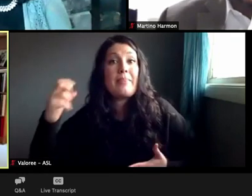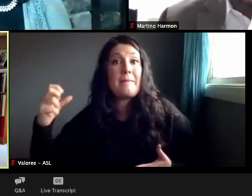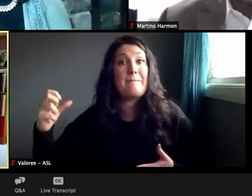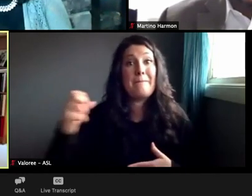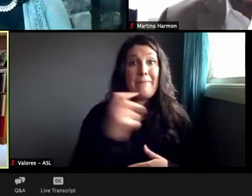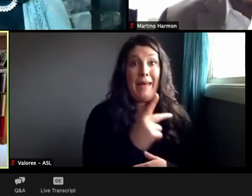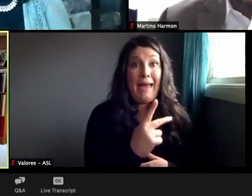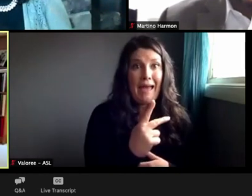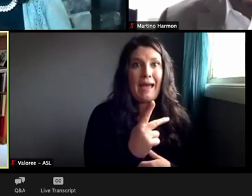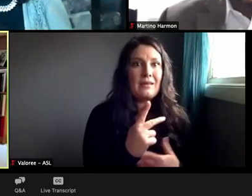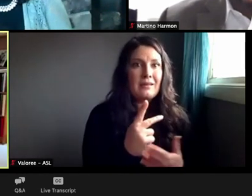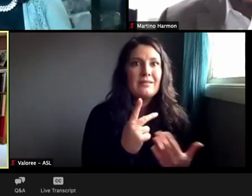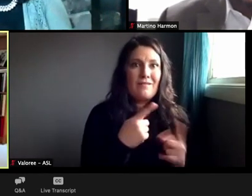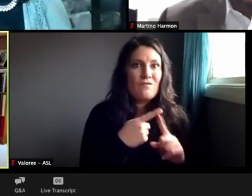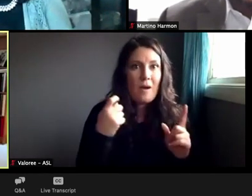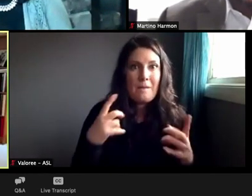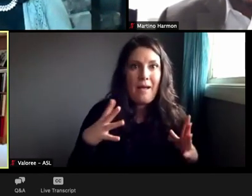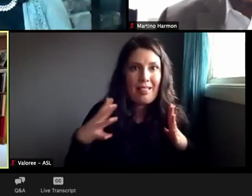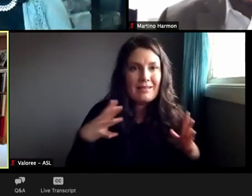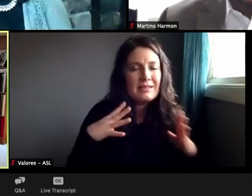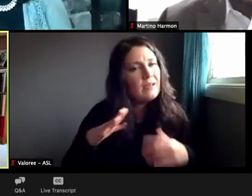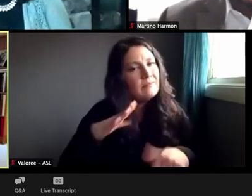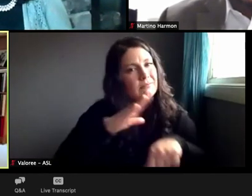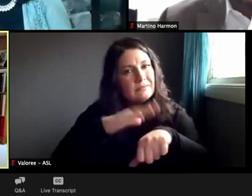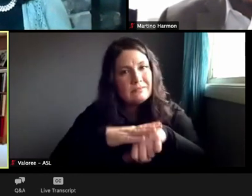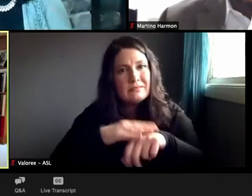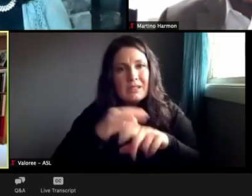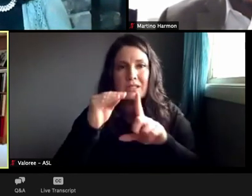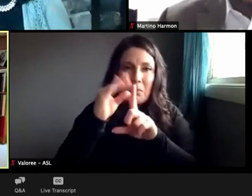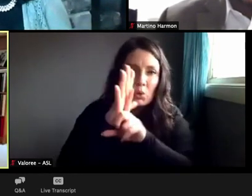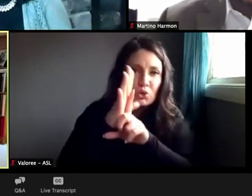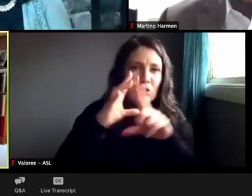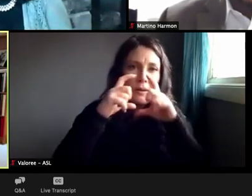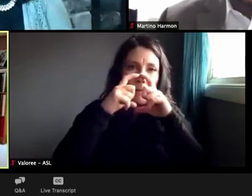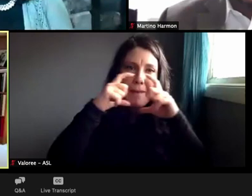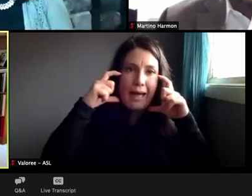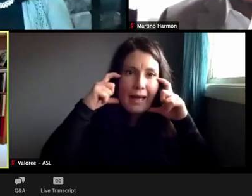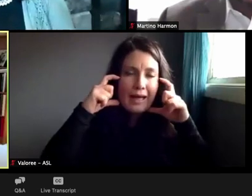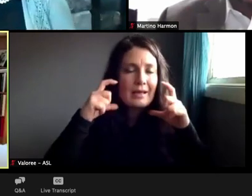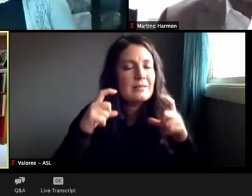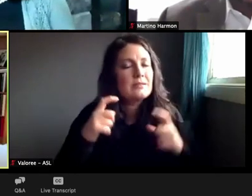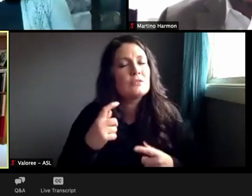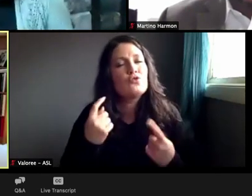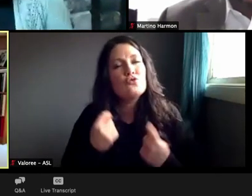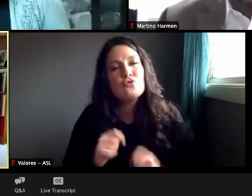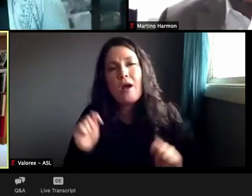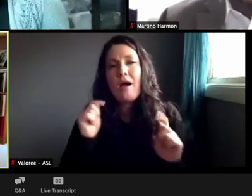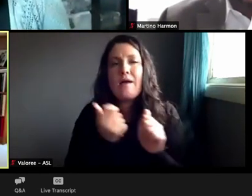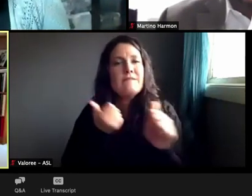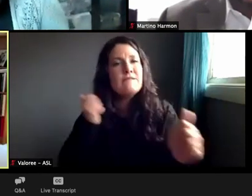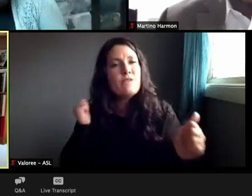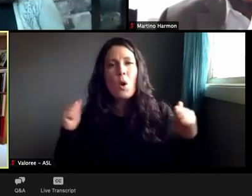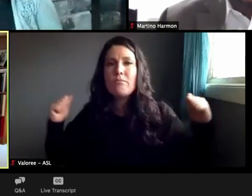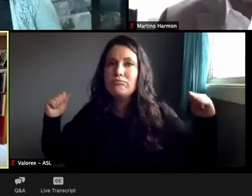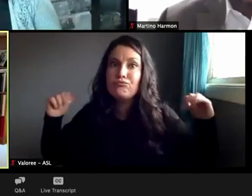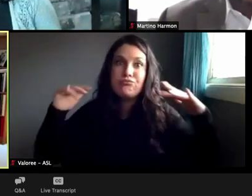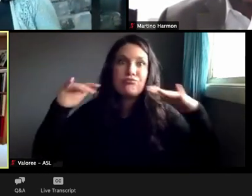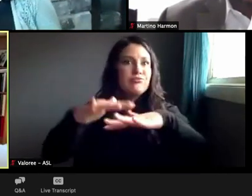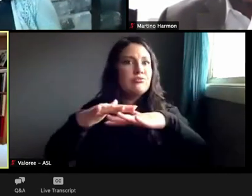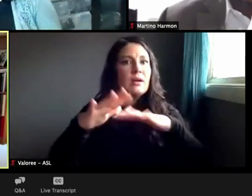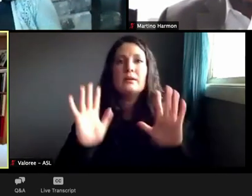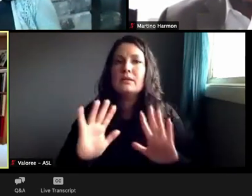have to watch your exposures, you know, keep your masks on, try not to have large gatherings, you know, all the things that you've done to keep